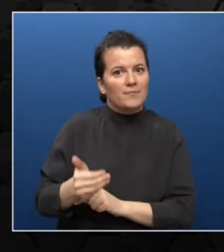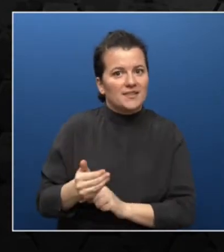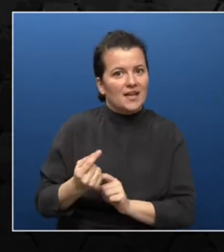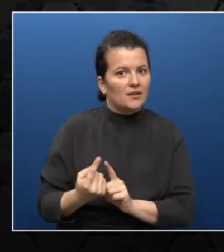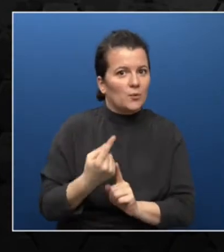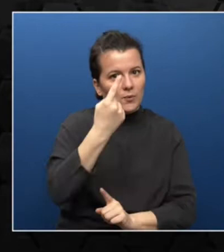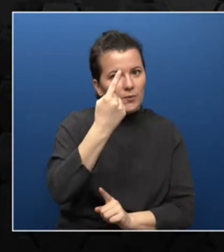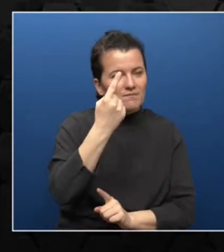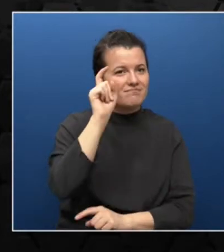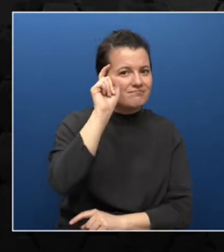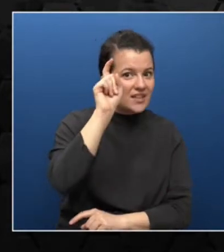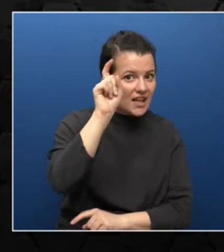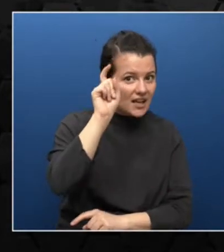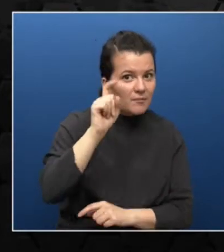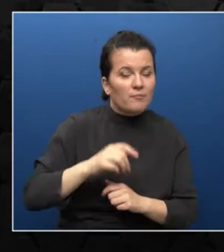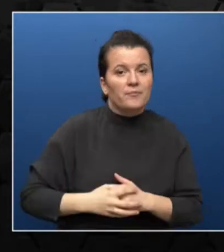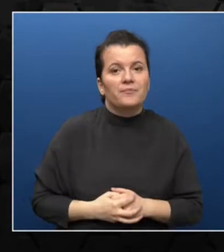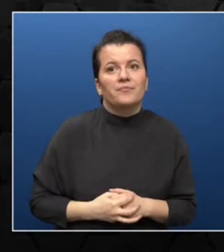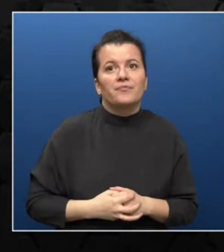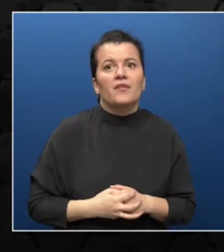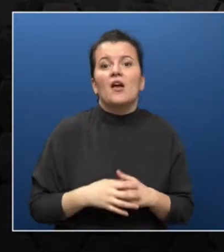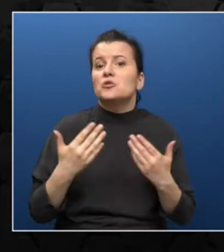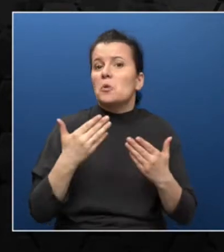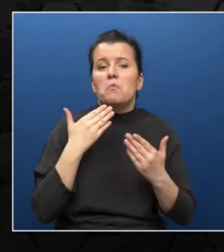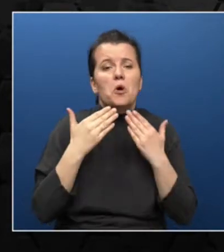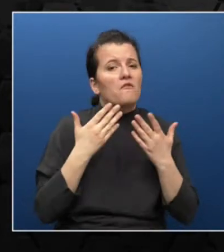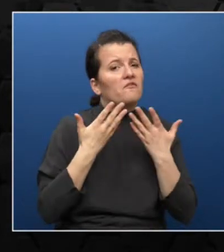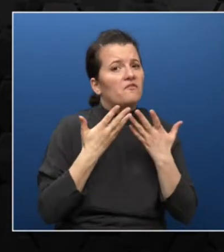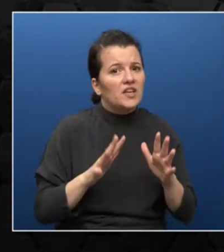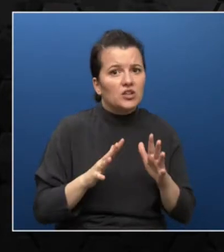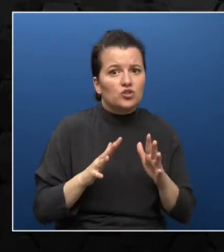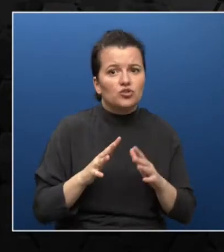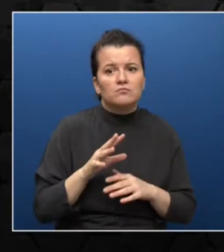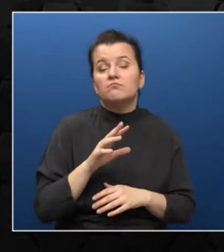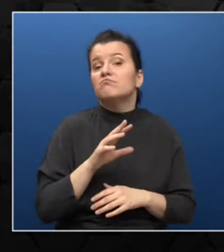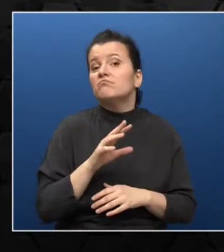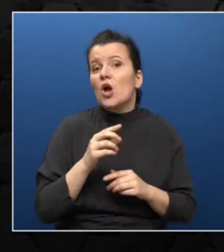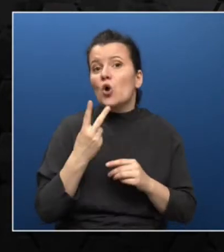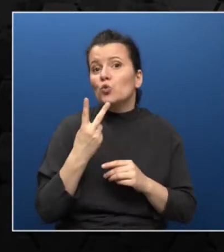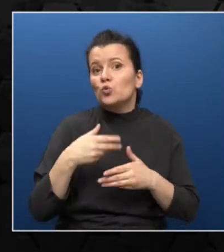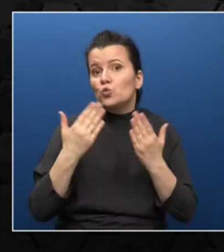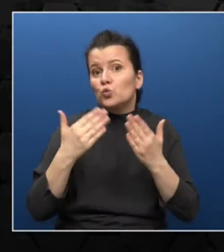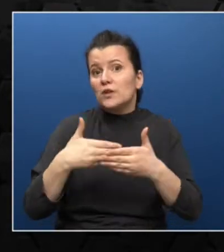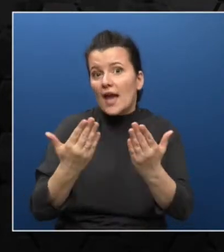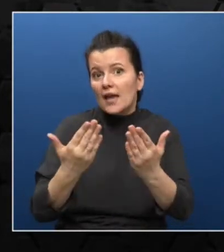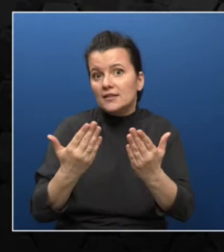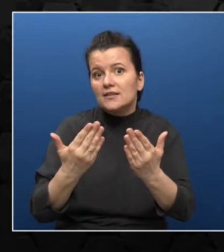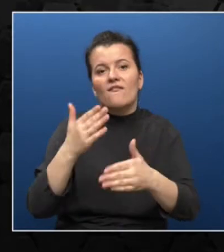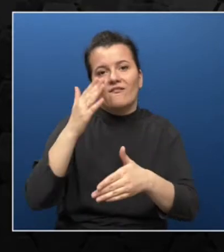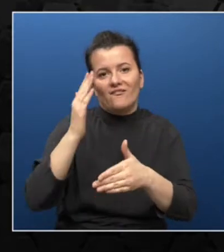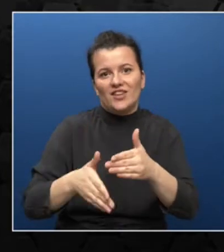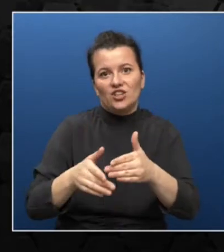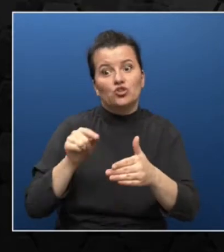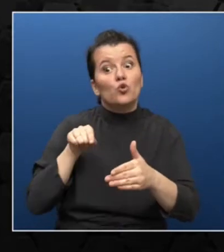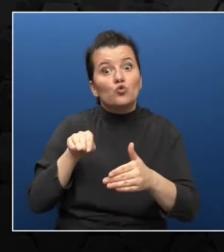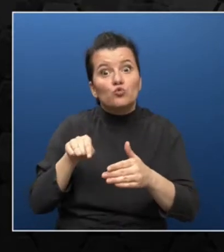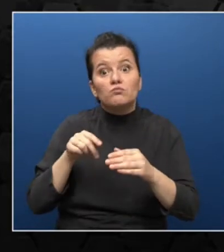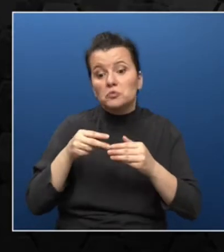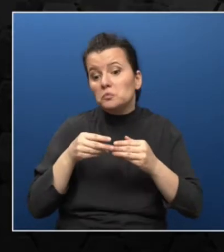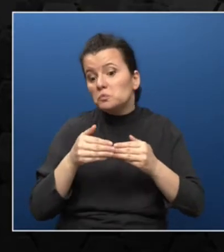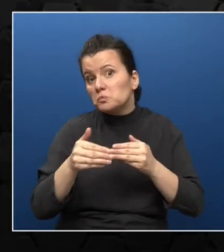like even like after the conference for the next 48 hours. The prizes are, to be honest, pretty exciting.